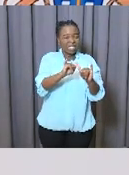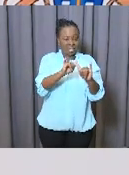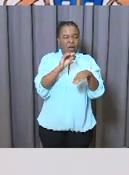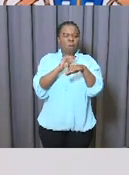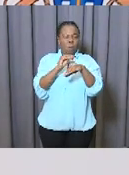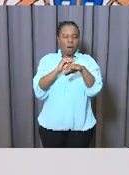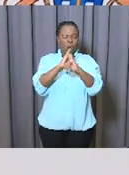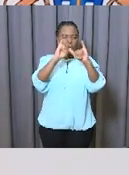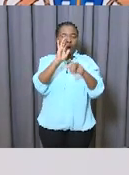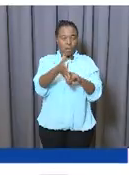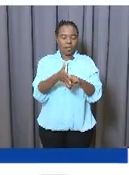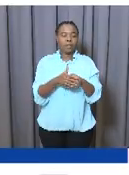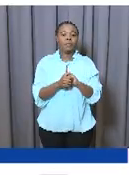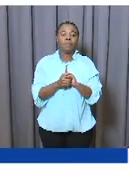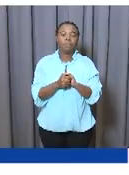And